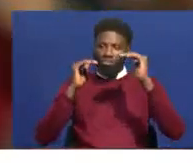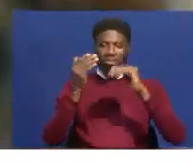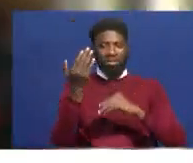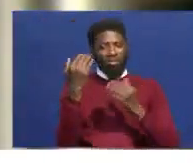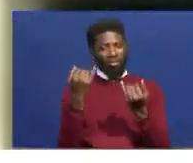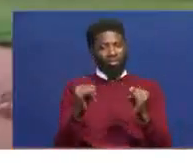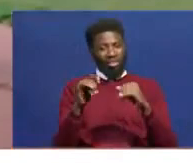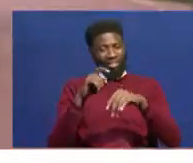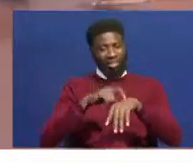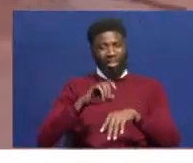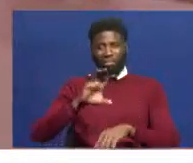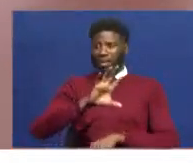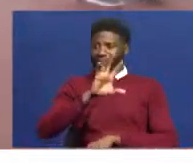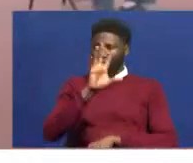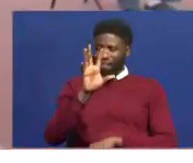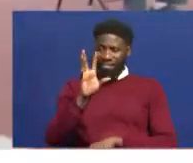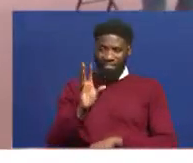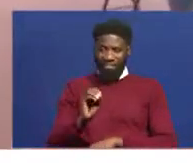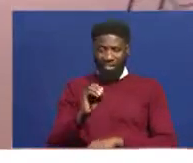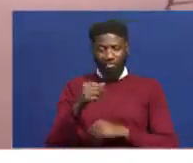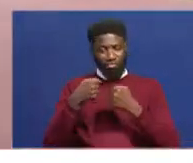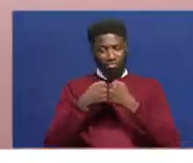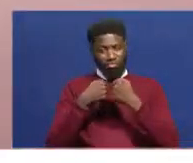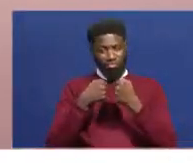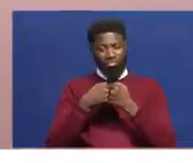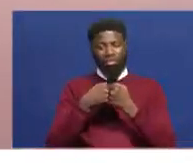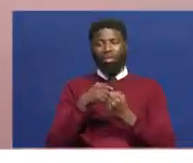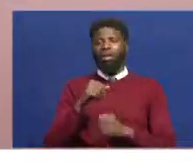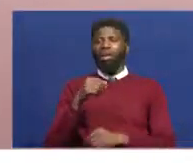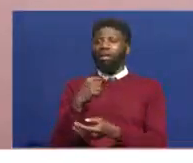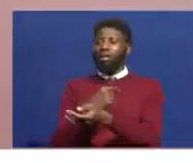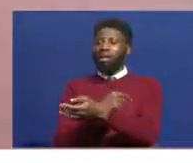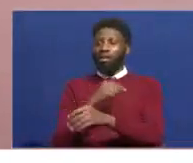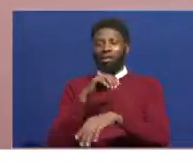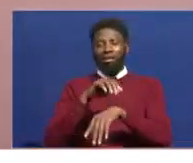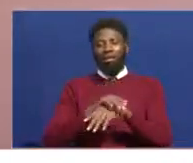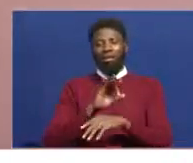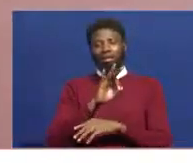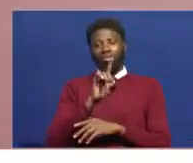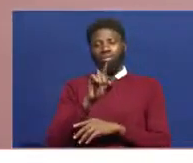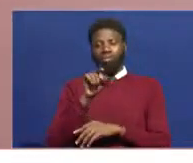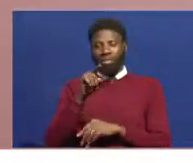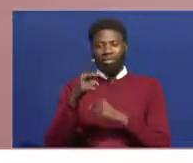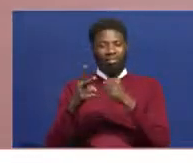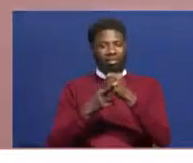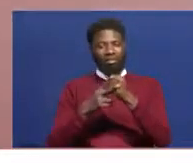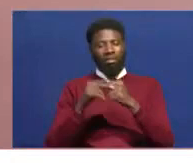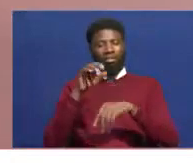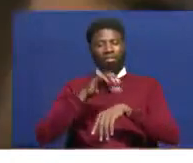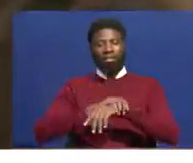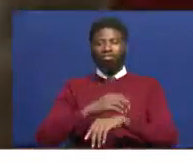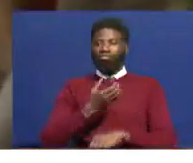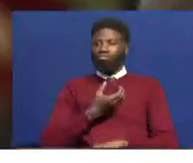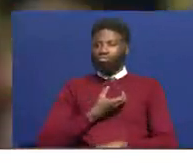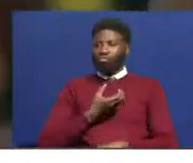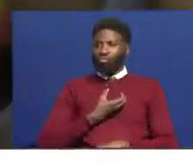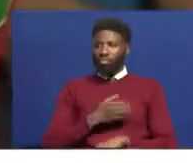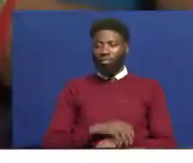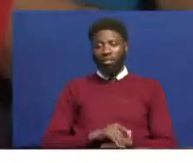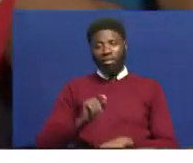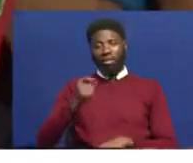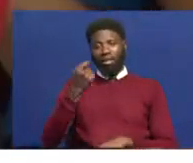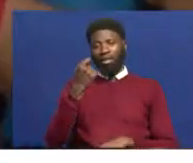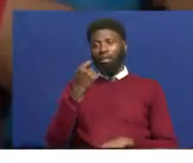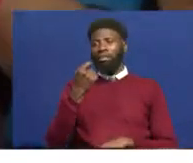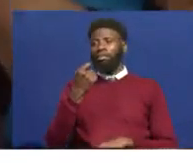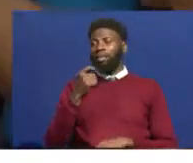qualifying at the African Games in Accra, Ghana, where he threw 81.74 meters to settle for a silver medal. Other Kenyan athletes taking part